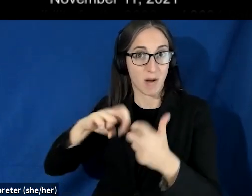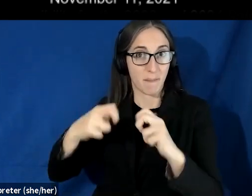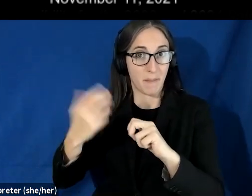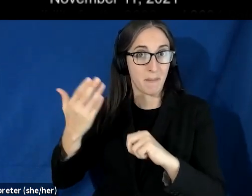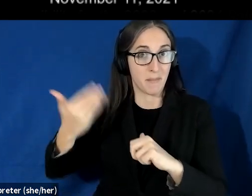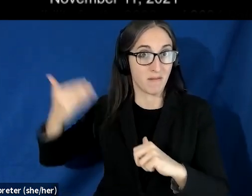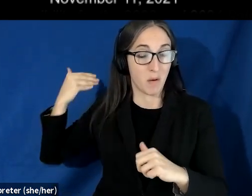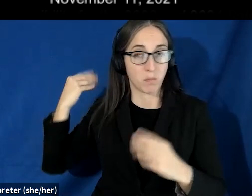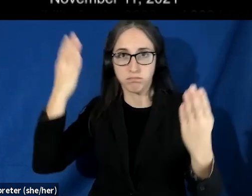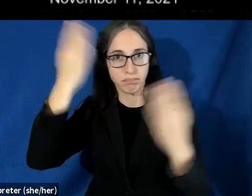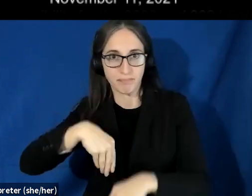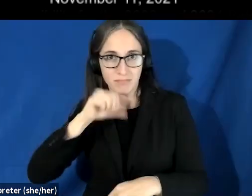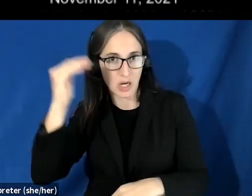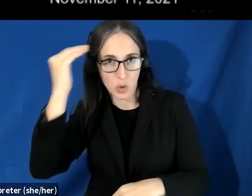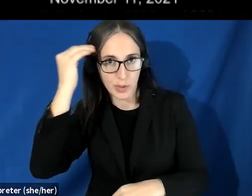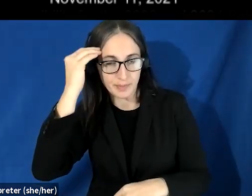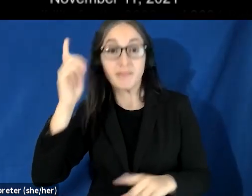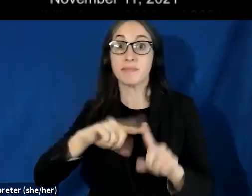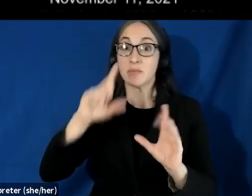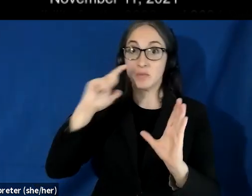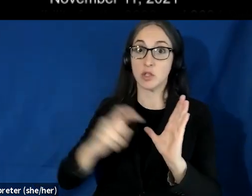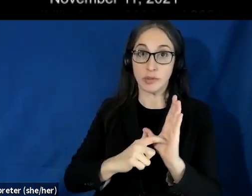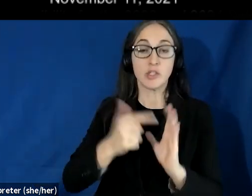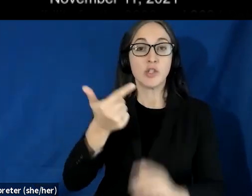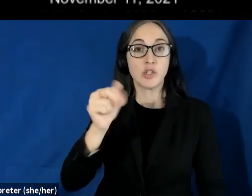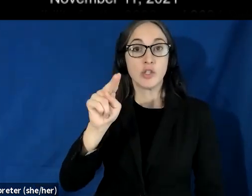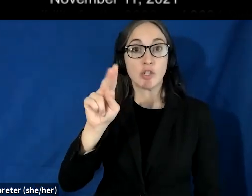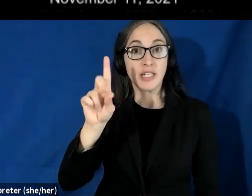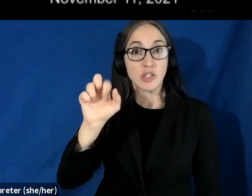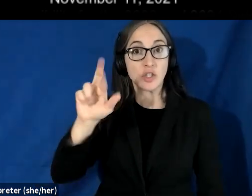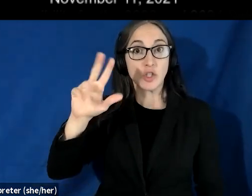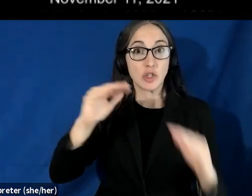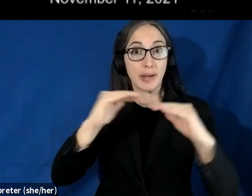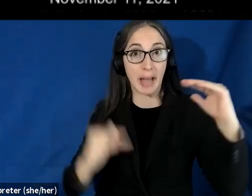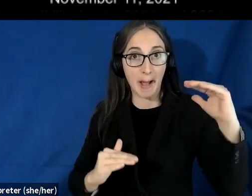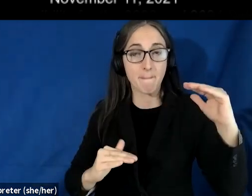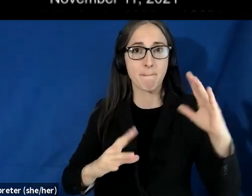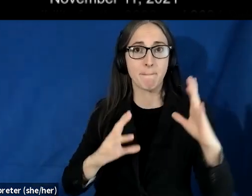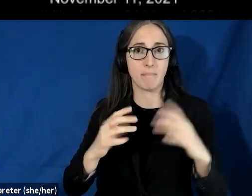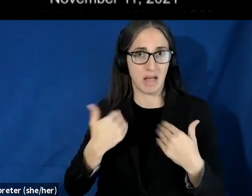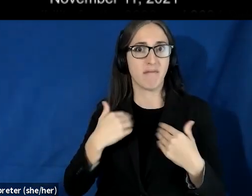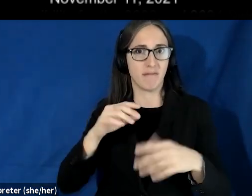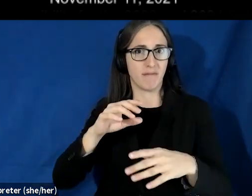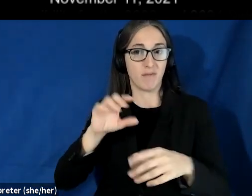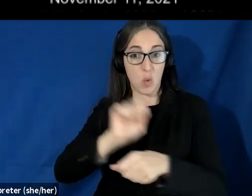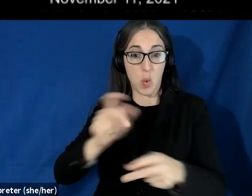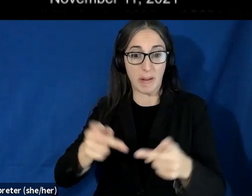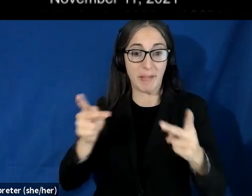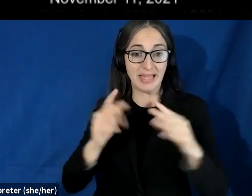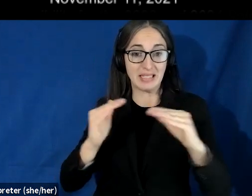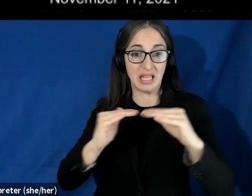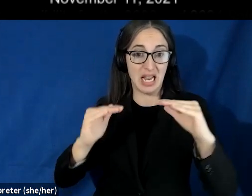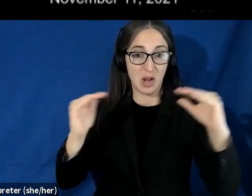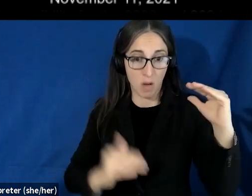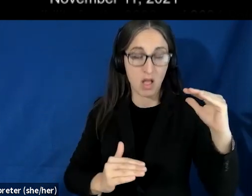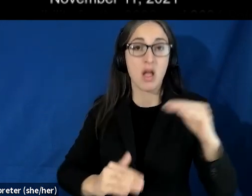I noticed was that we have gender gap and inequality in the workplace. We have gender bias in many societies,